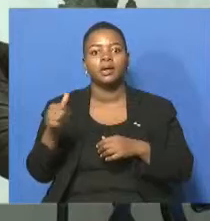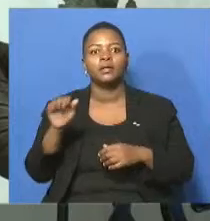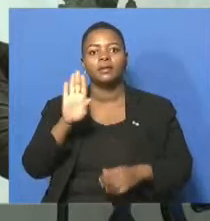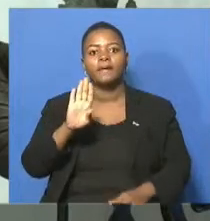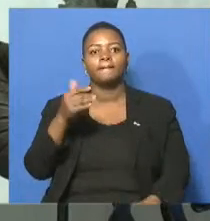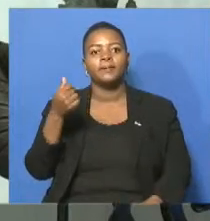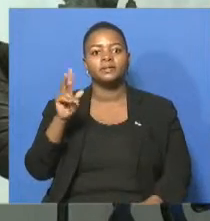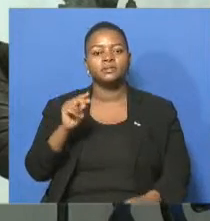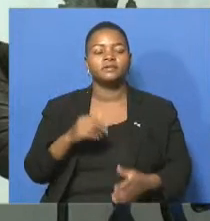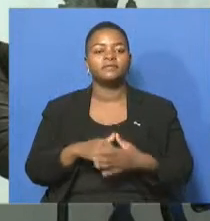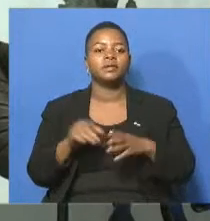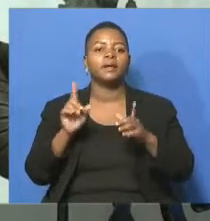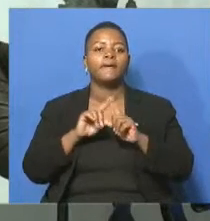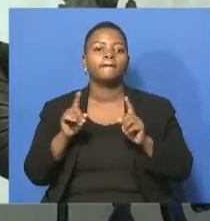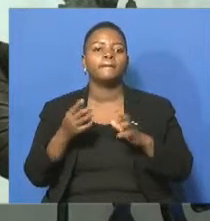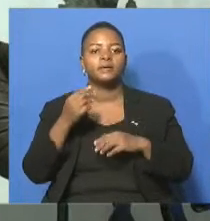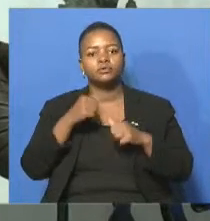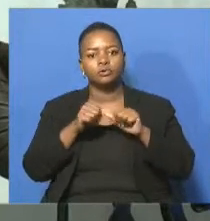Botswana Television,